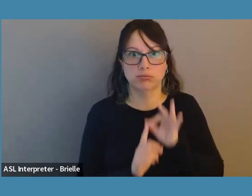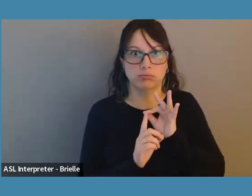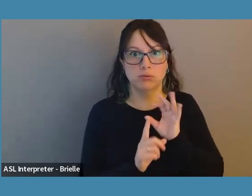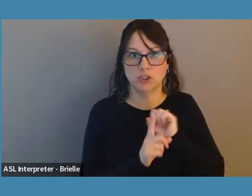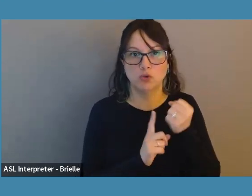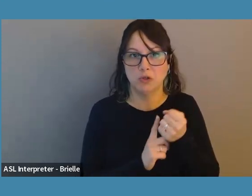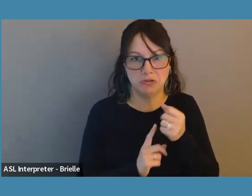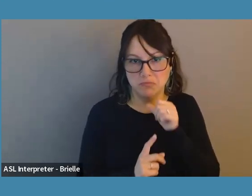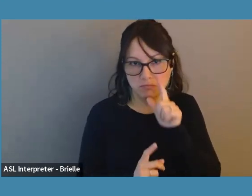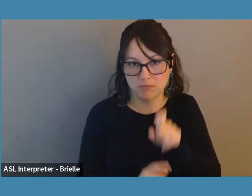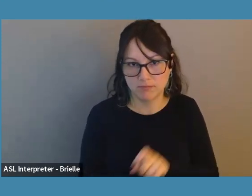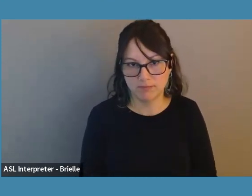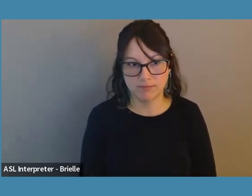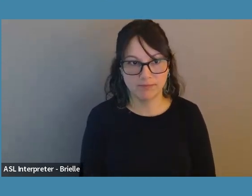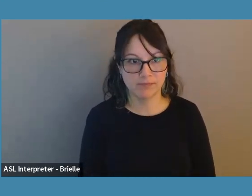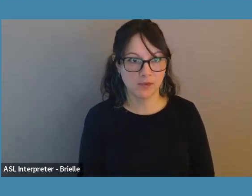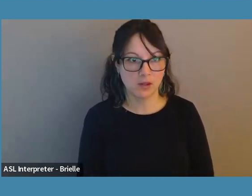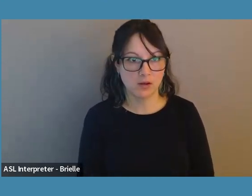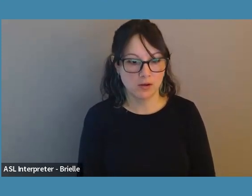situations.